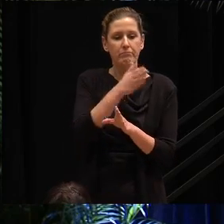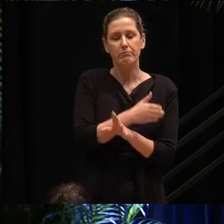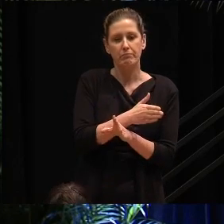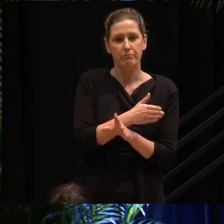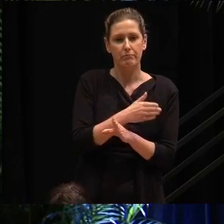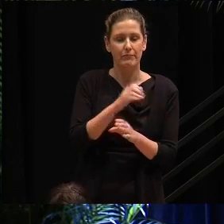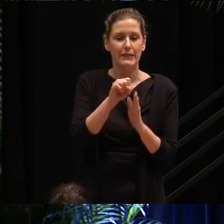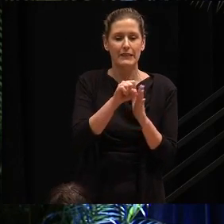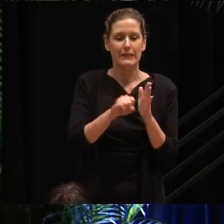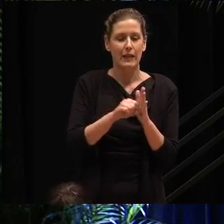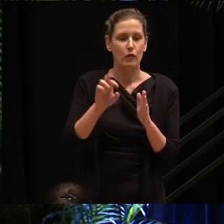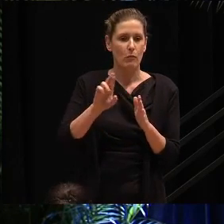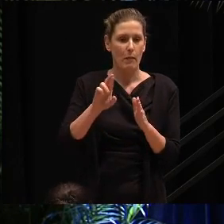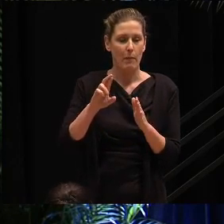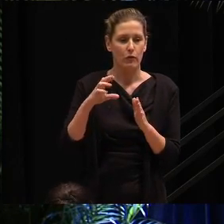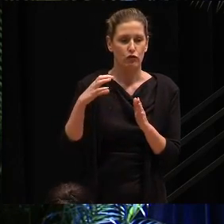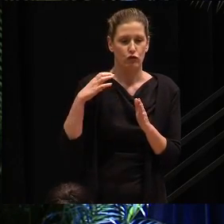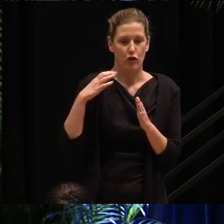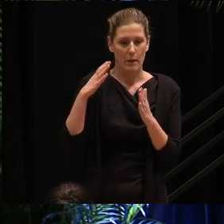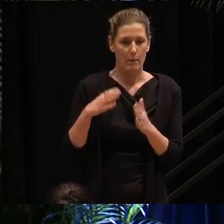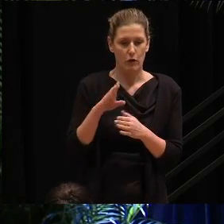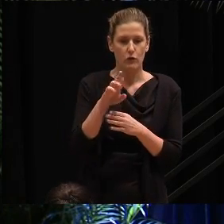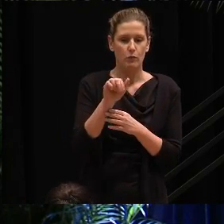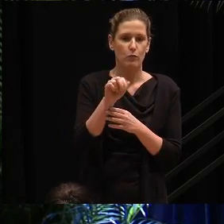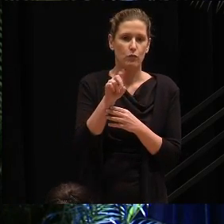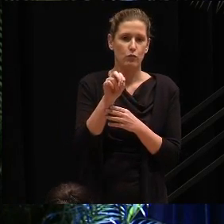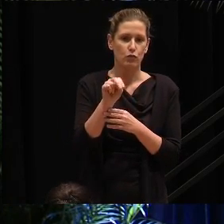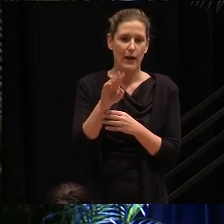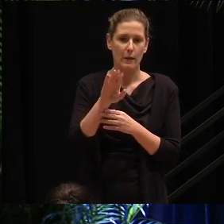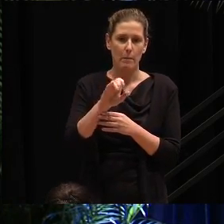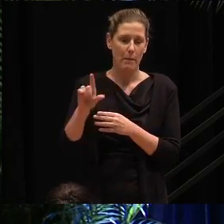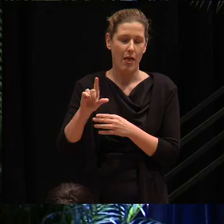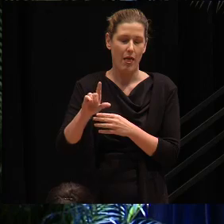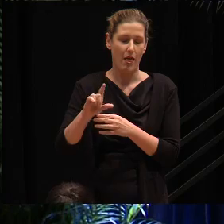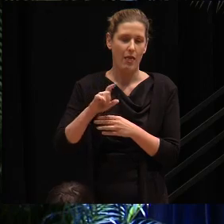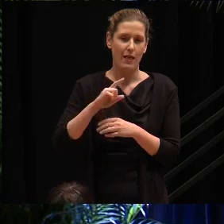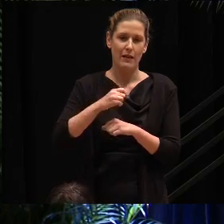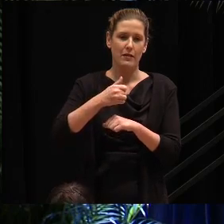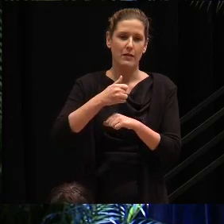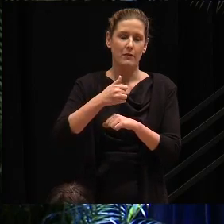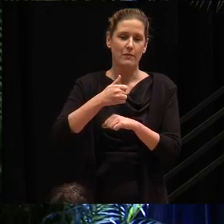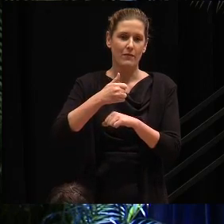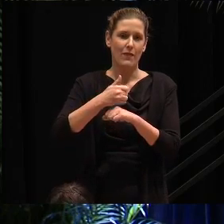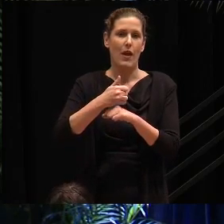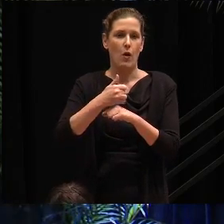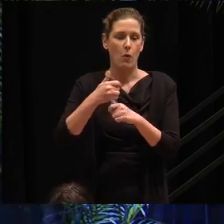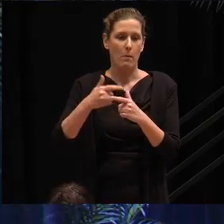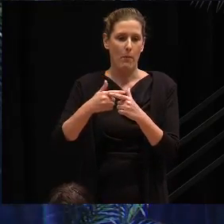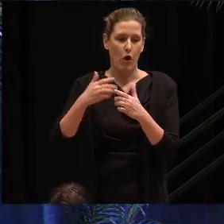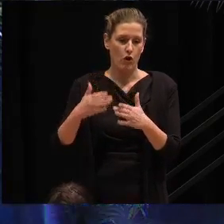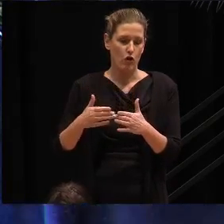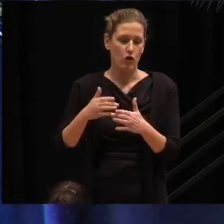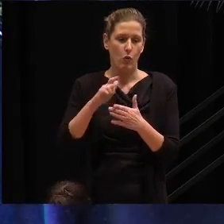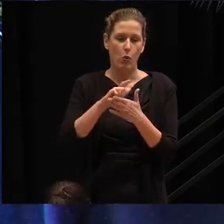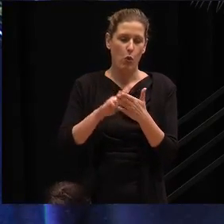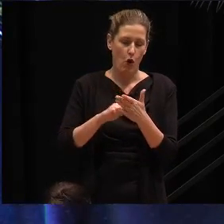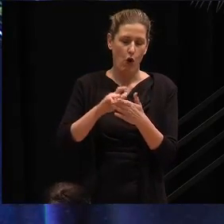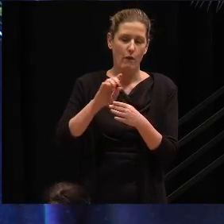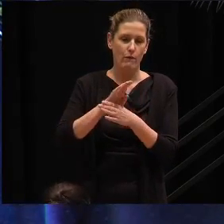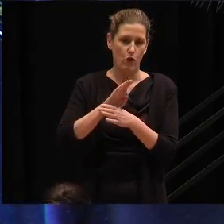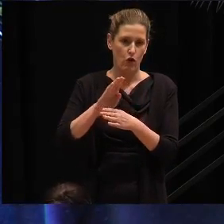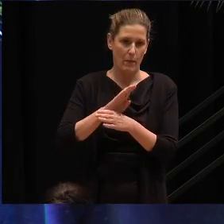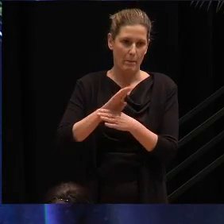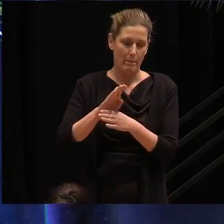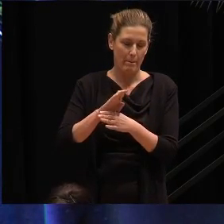is State Republican Chairman Brandon Bell, a founding partner of the law firm of Fontaine Bell,